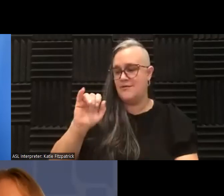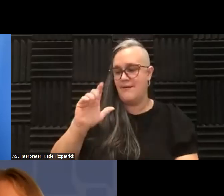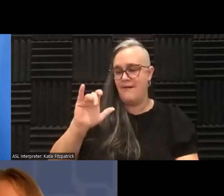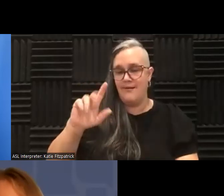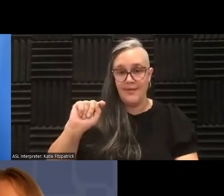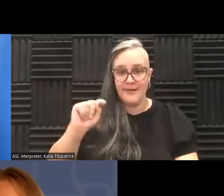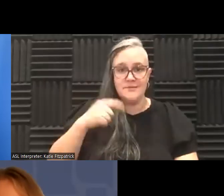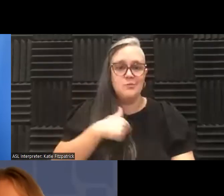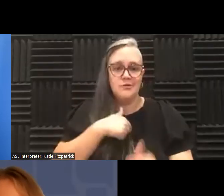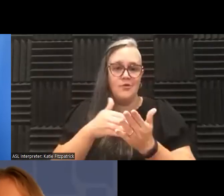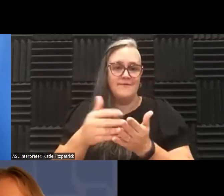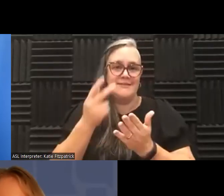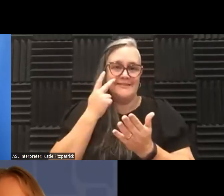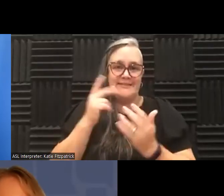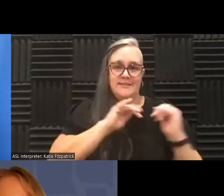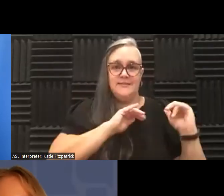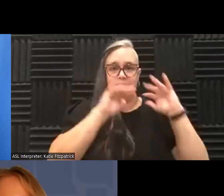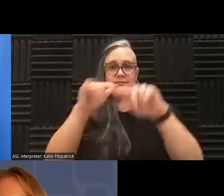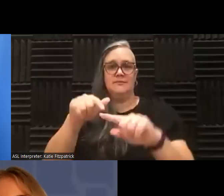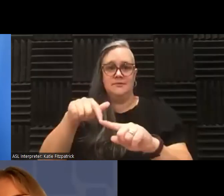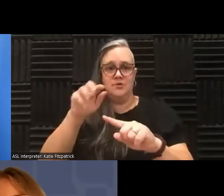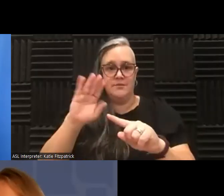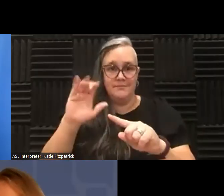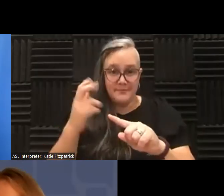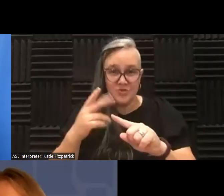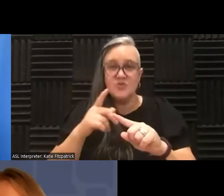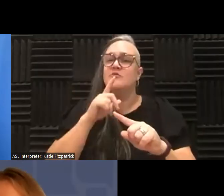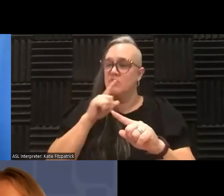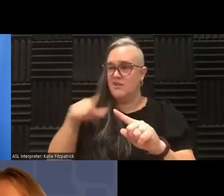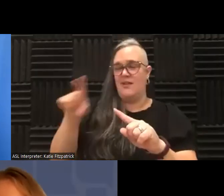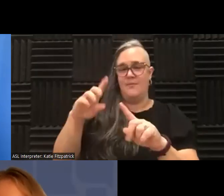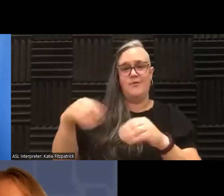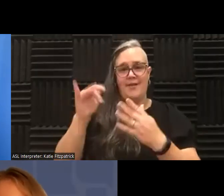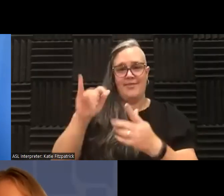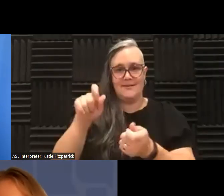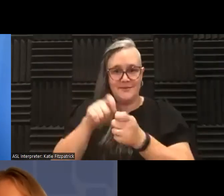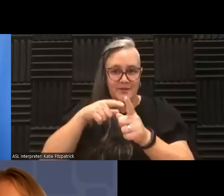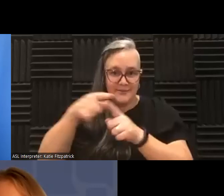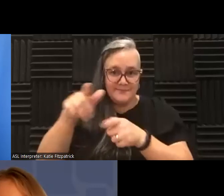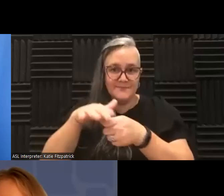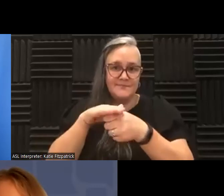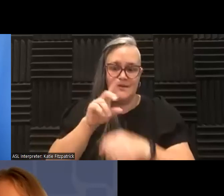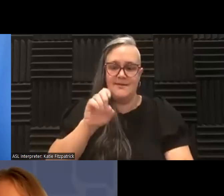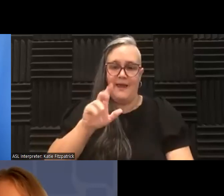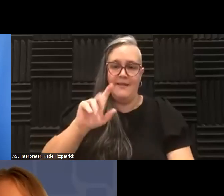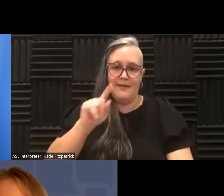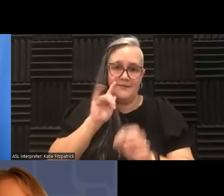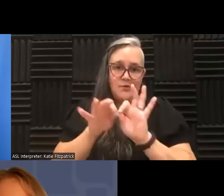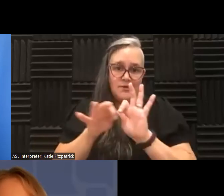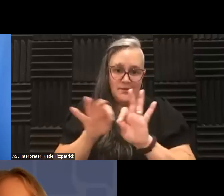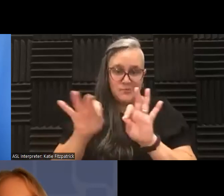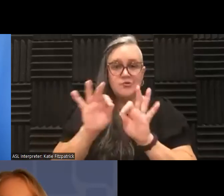commonly see come to Michigan. And those are dialects that they do provide interpretation and translation services